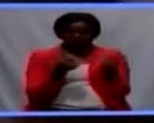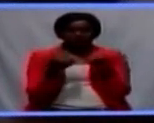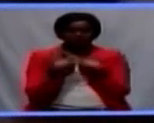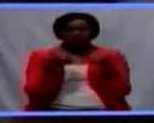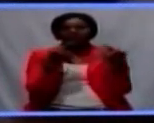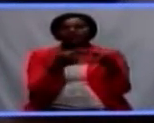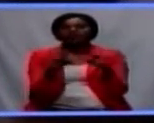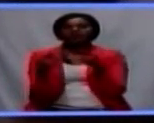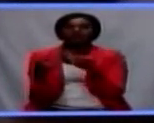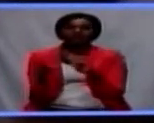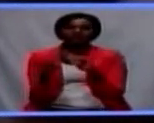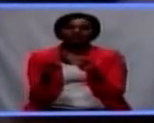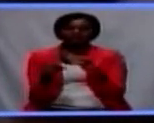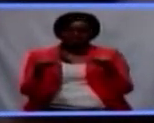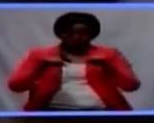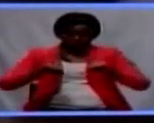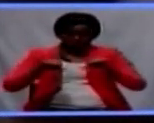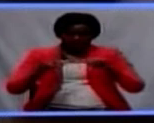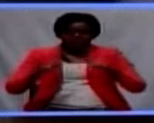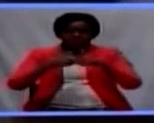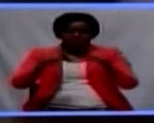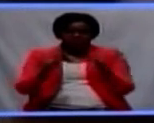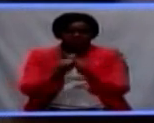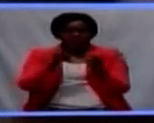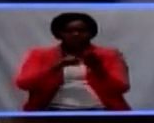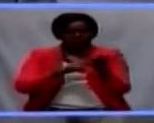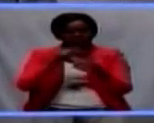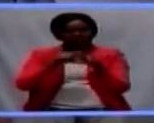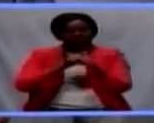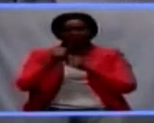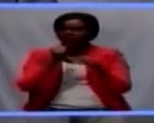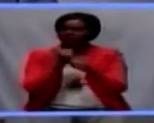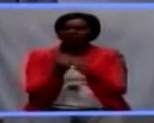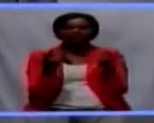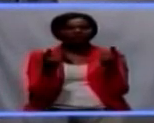read Auditor General's reports year in, year out, ZRA was